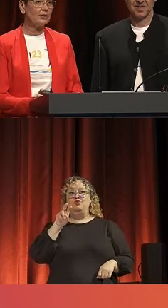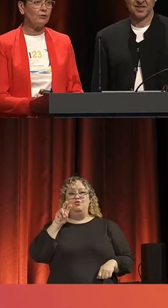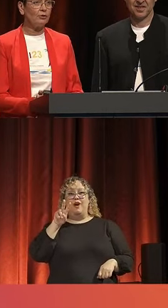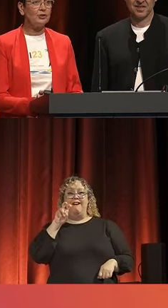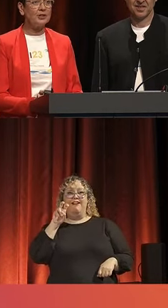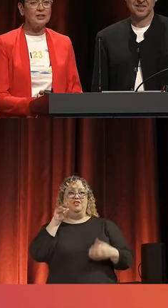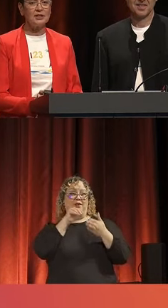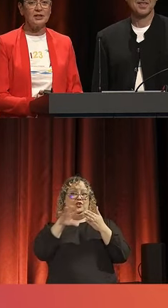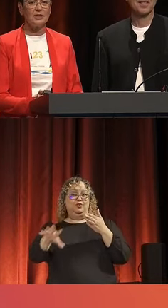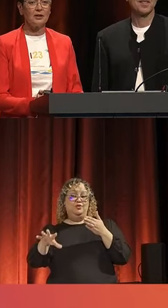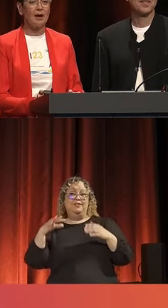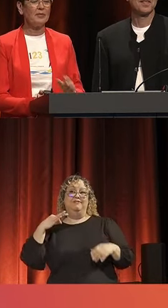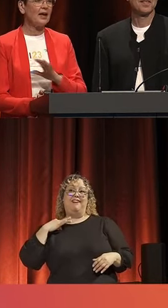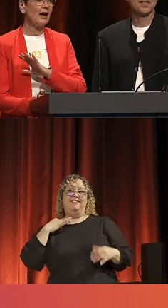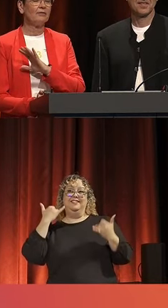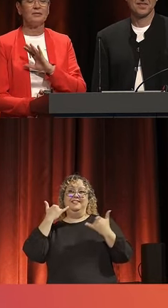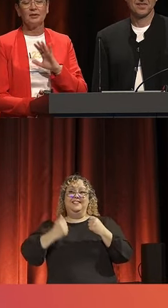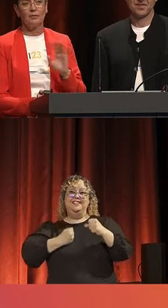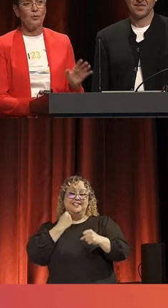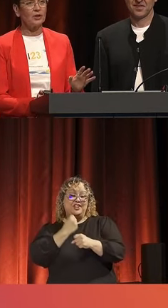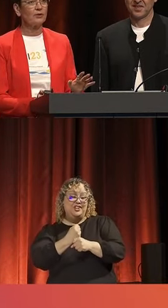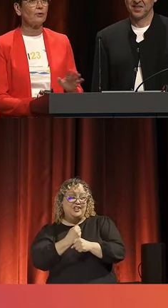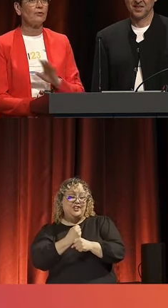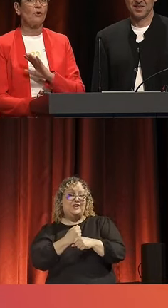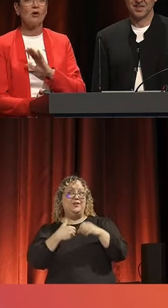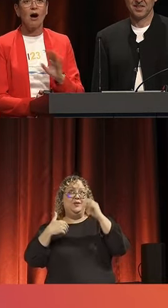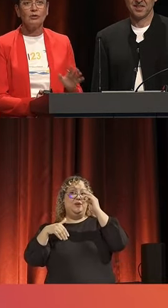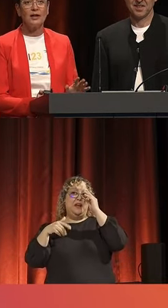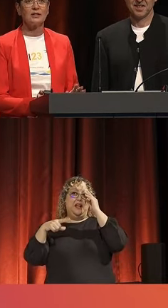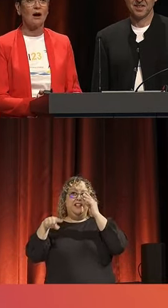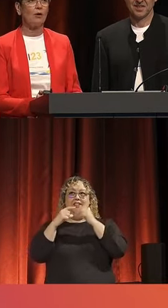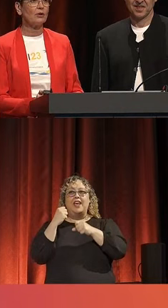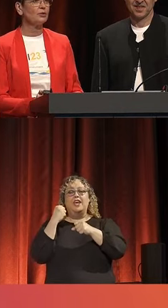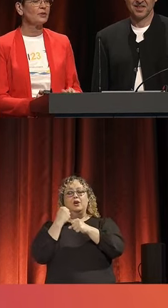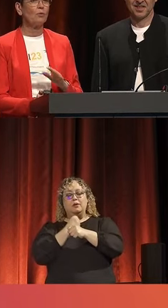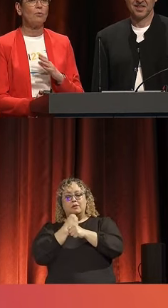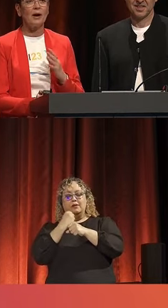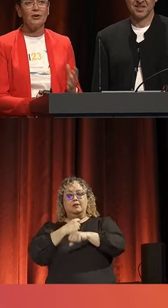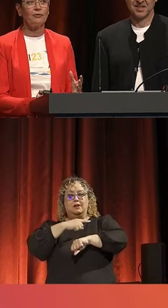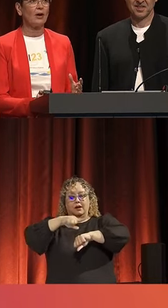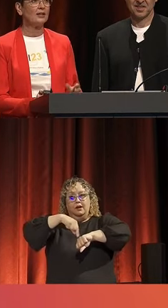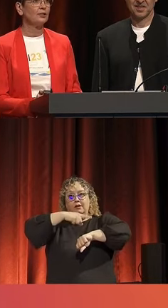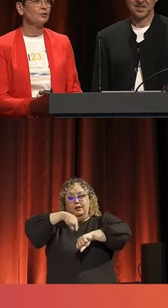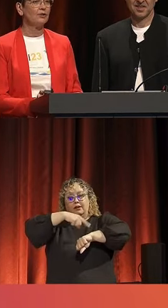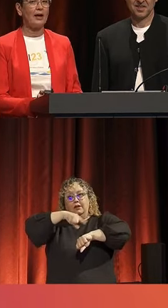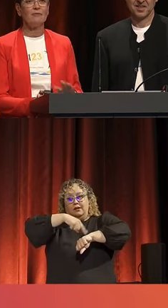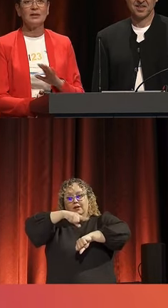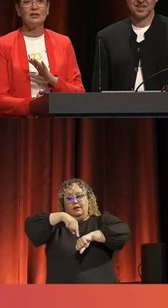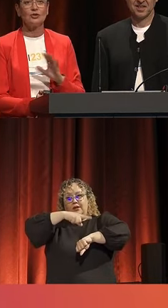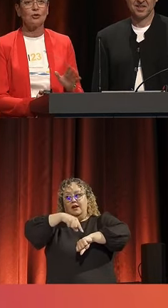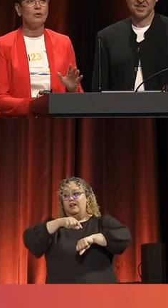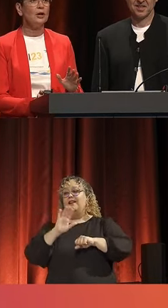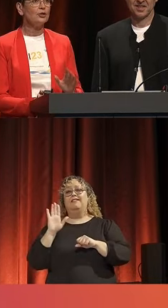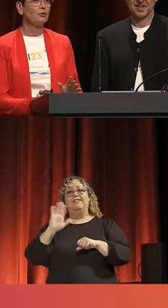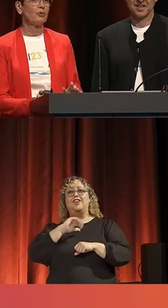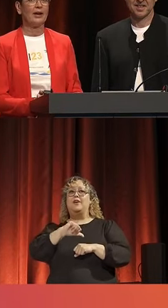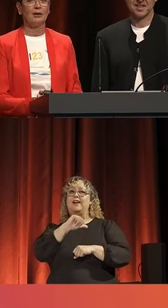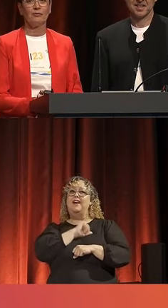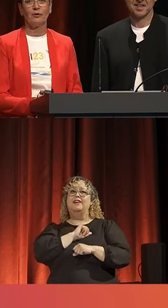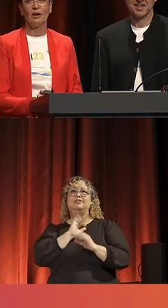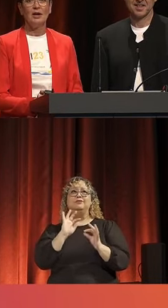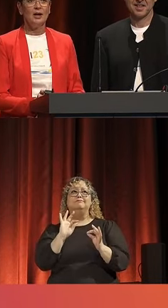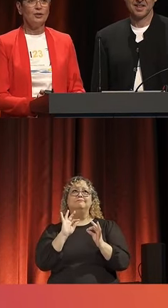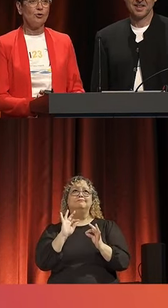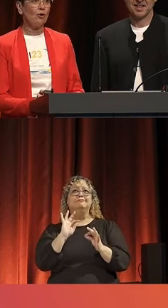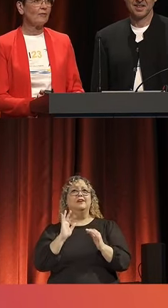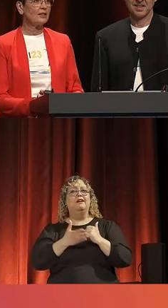200 student volunteers this year, and they have worked for countless hours with a wonderful attitude. They have been so super